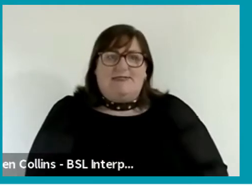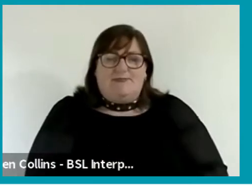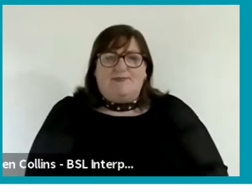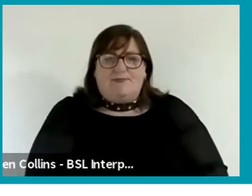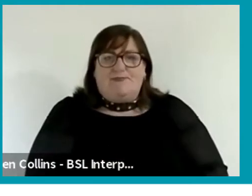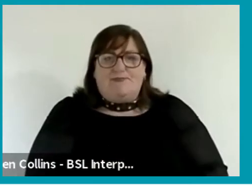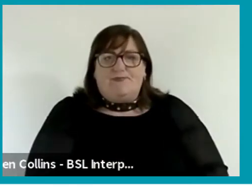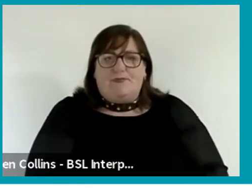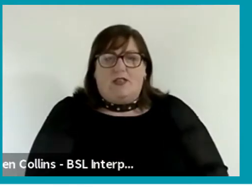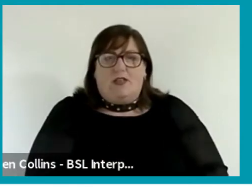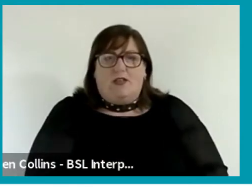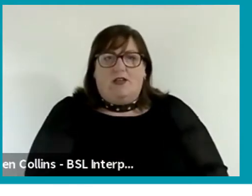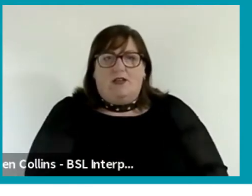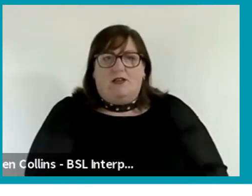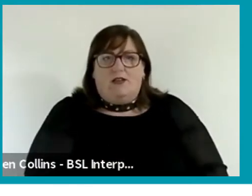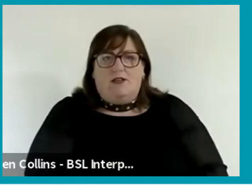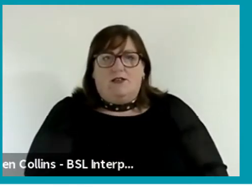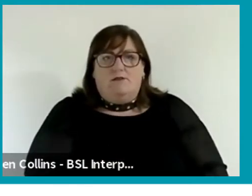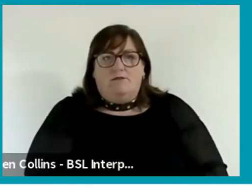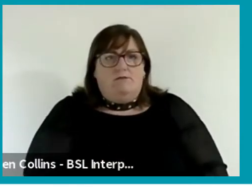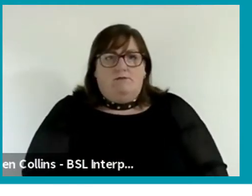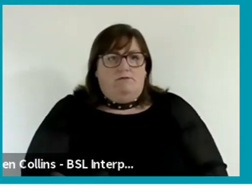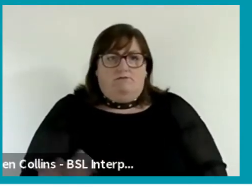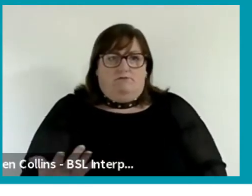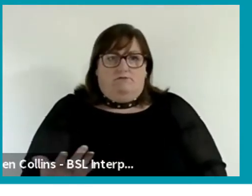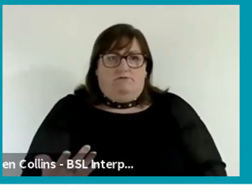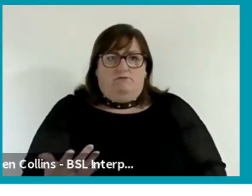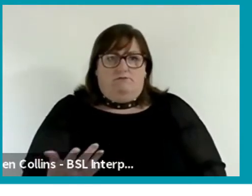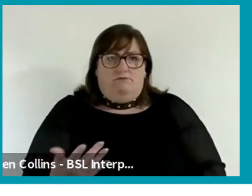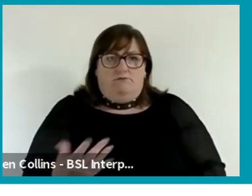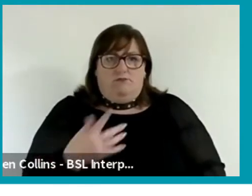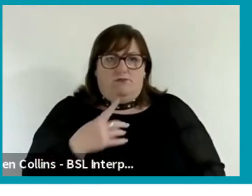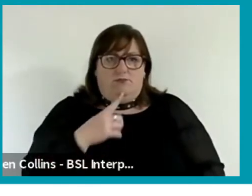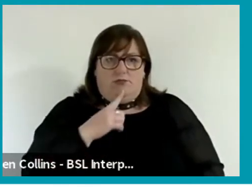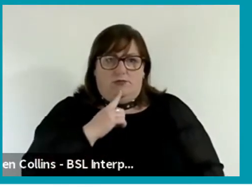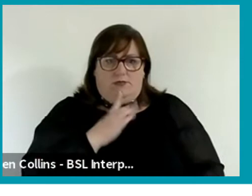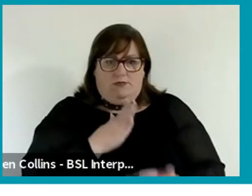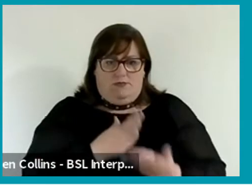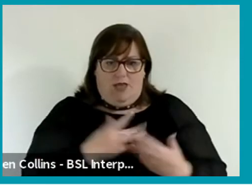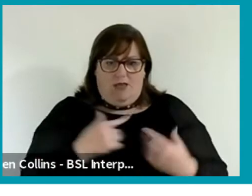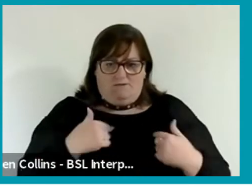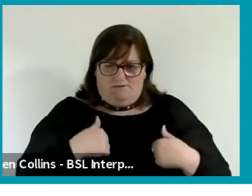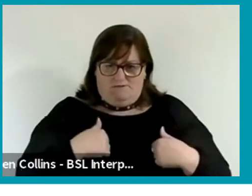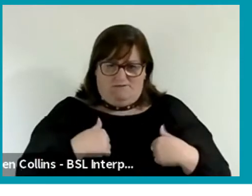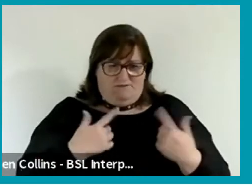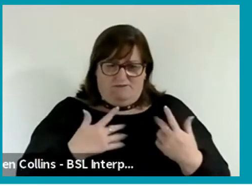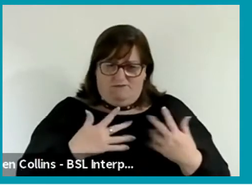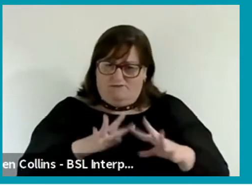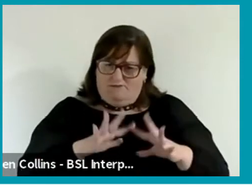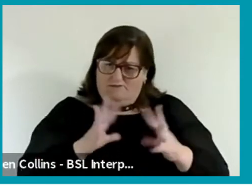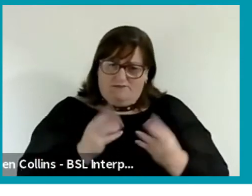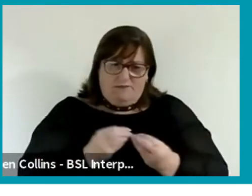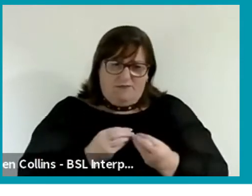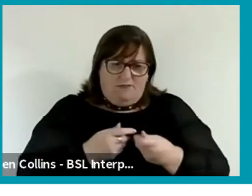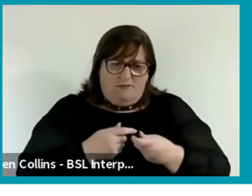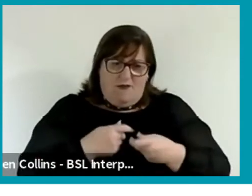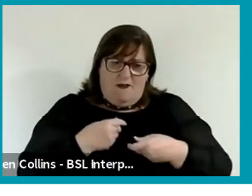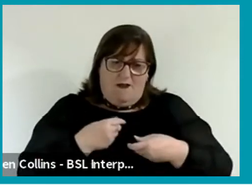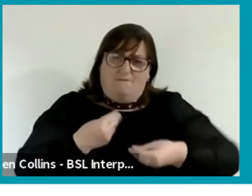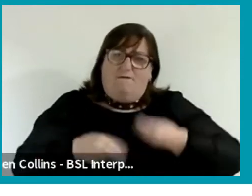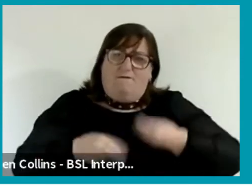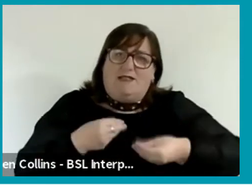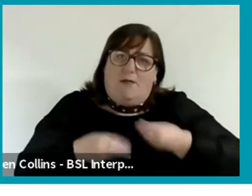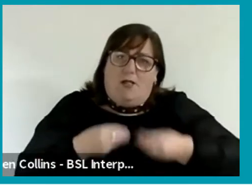accommodations, and we believe there is no one size fits all. So we might, as much as we gain experience on